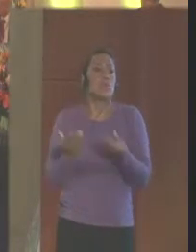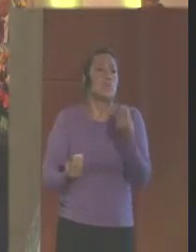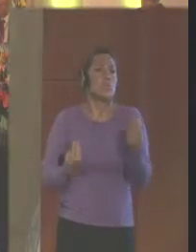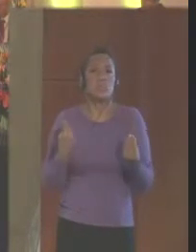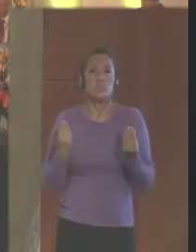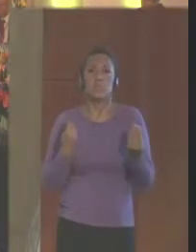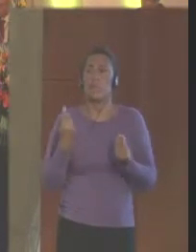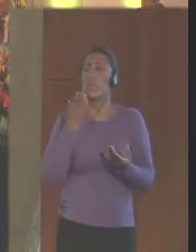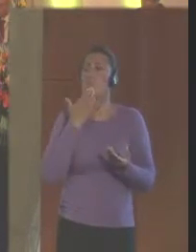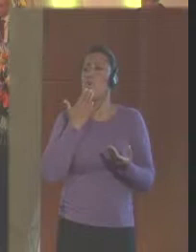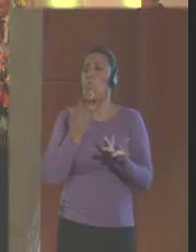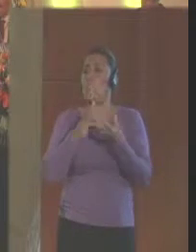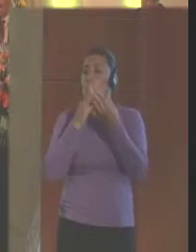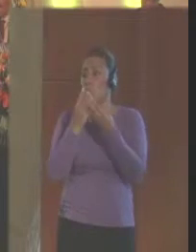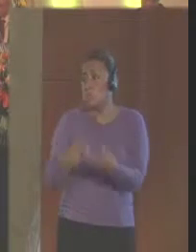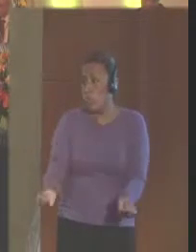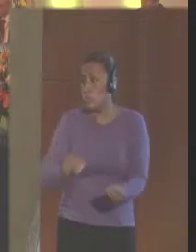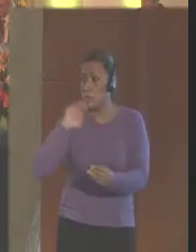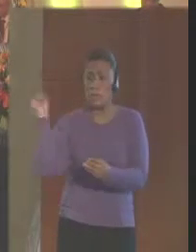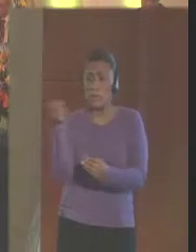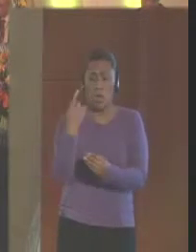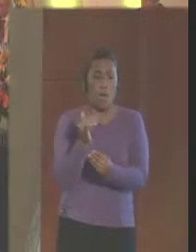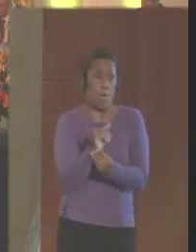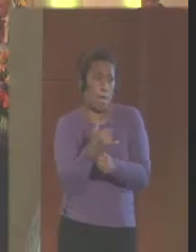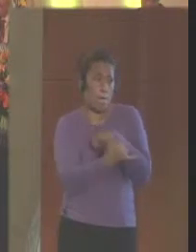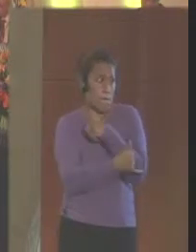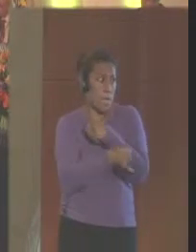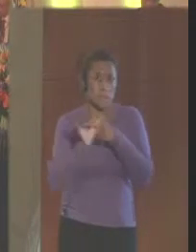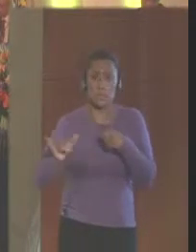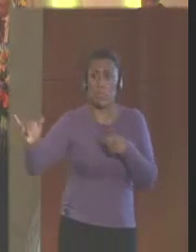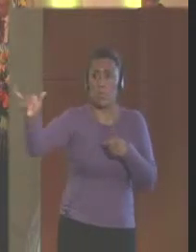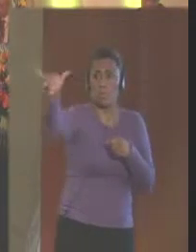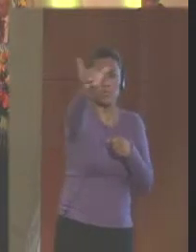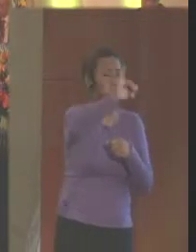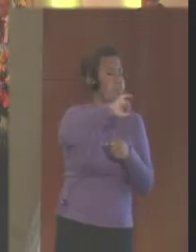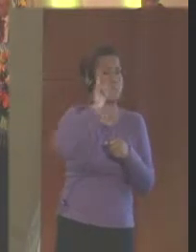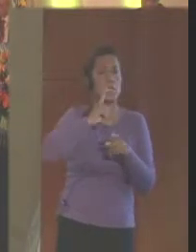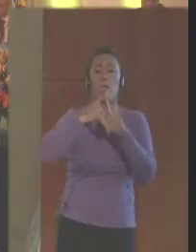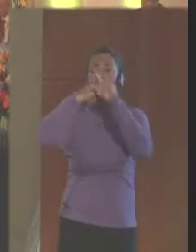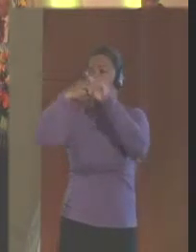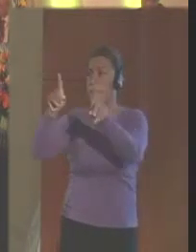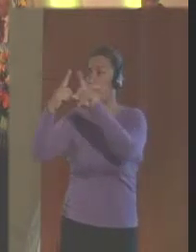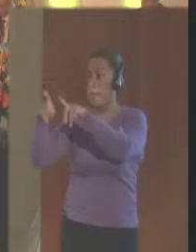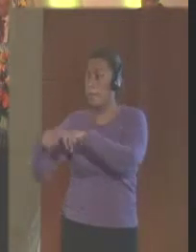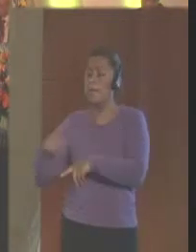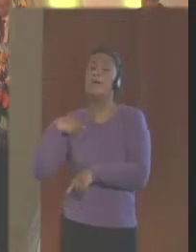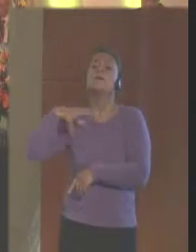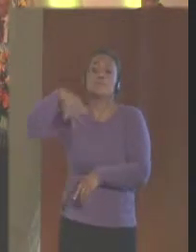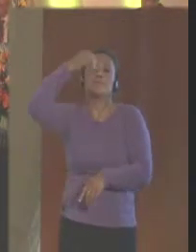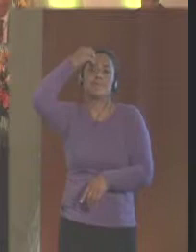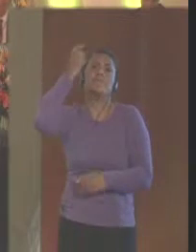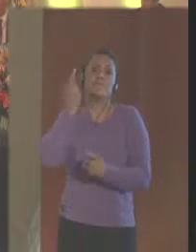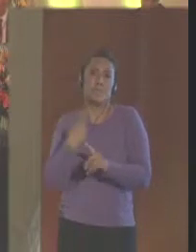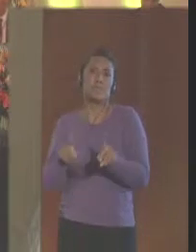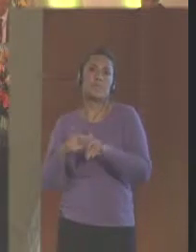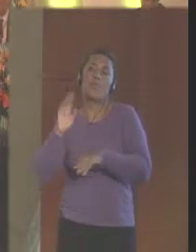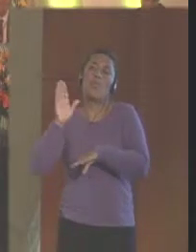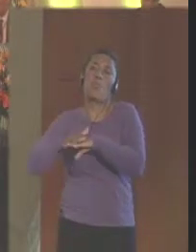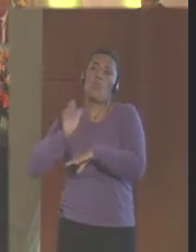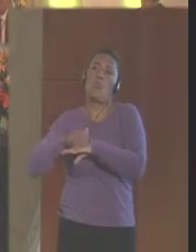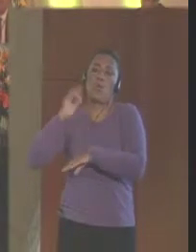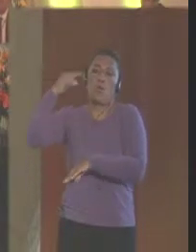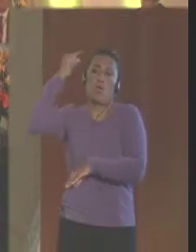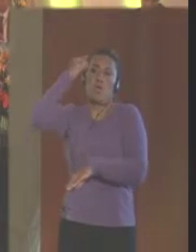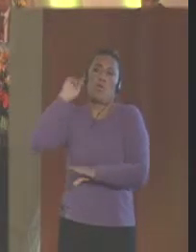or sectors. And based on a consideration of national circumstances, developmental